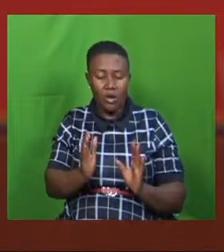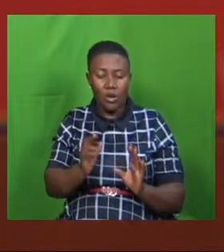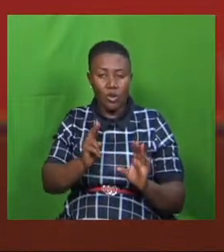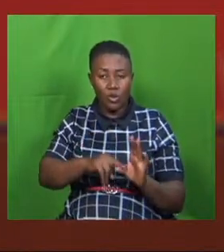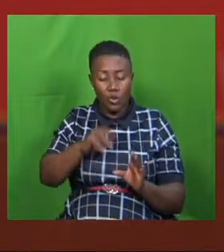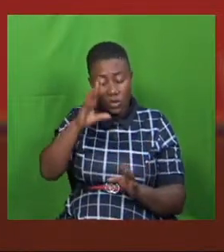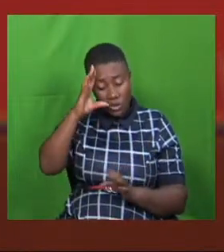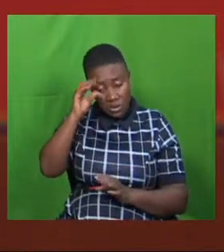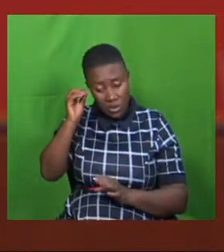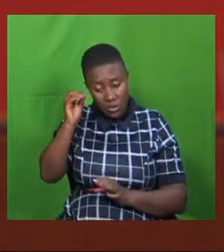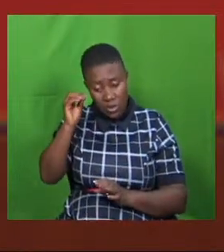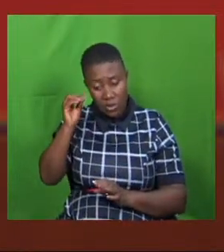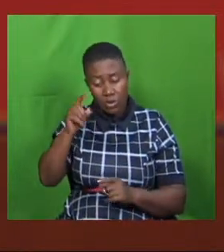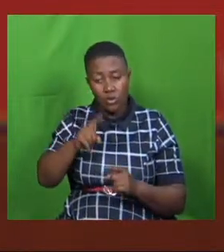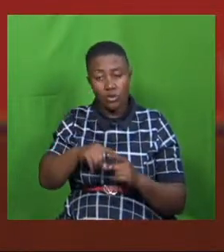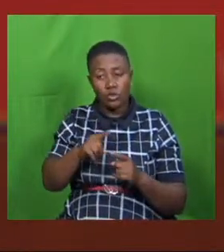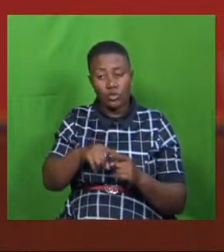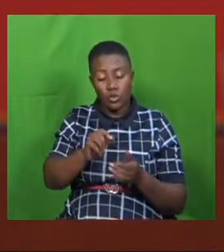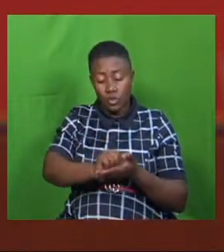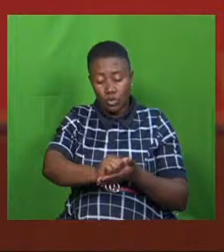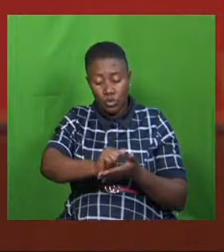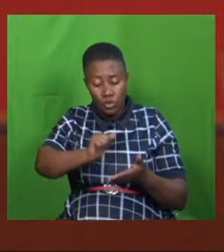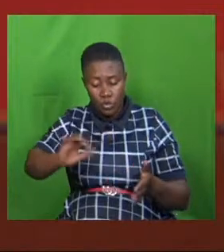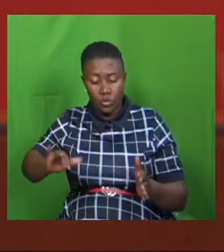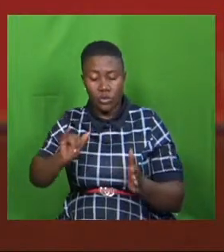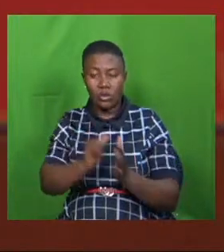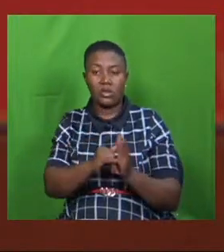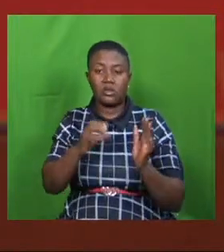to humbly withdraw that paragraph